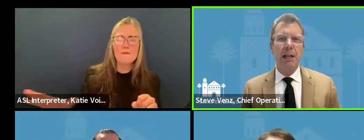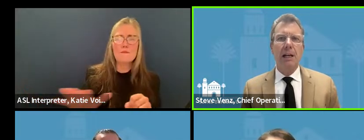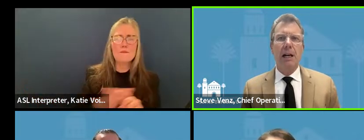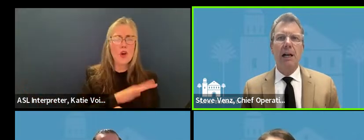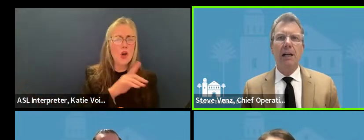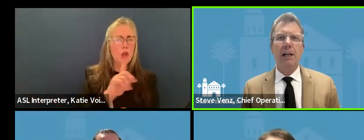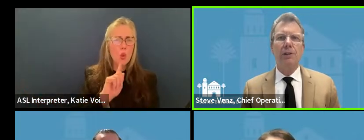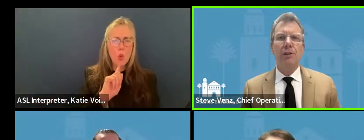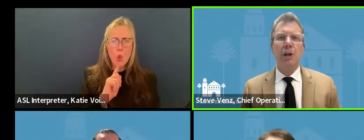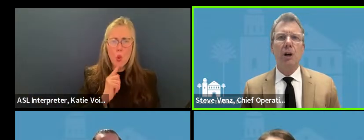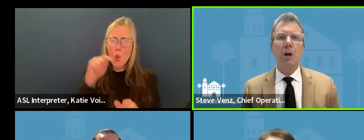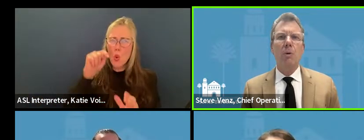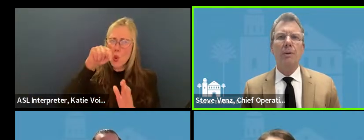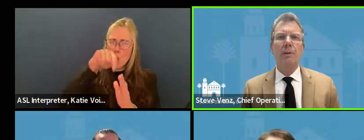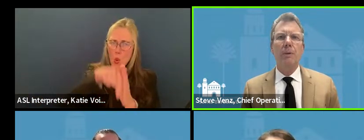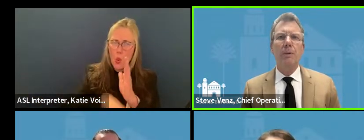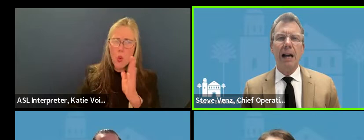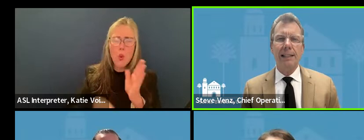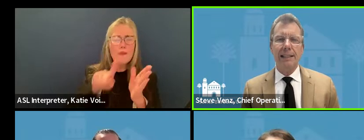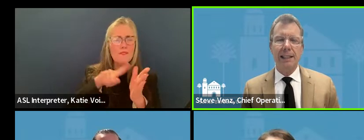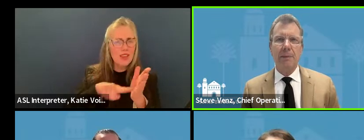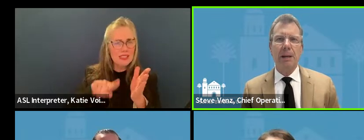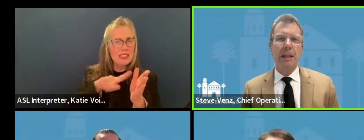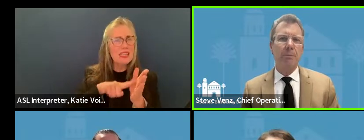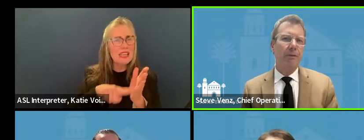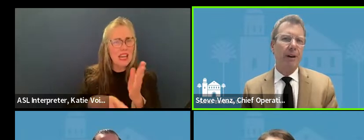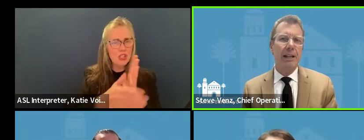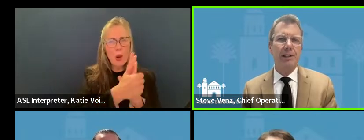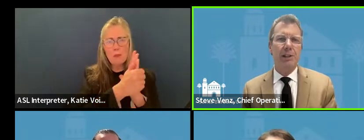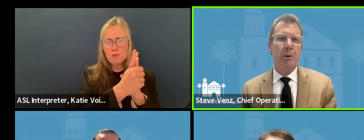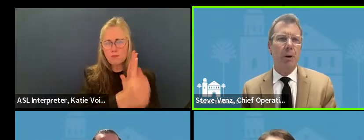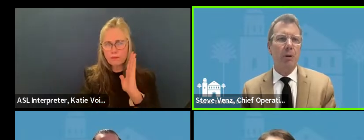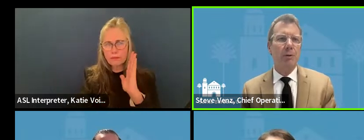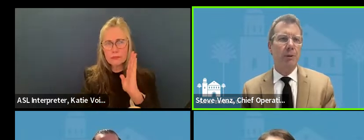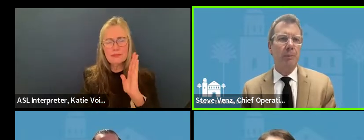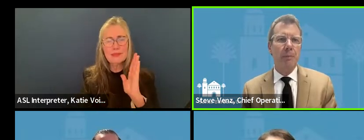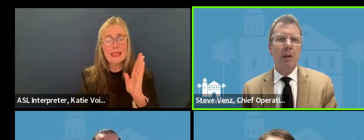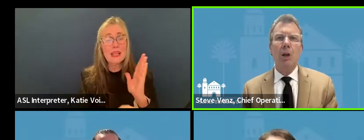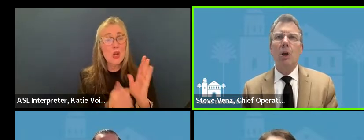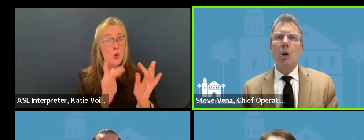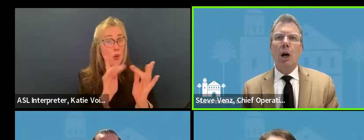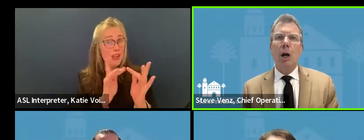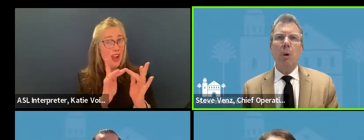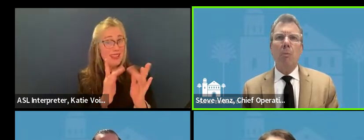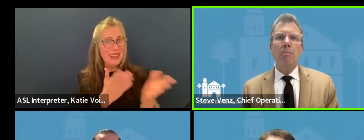this. So we contacted them and they provided us a proposal.